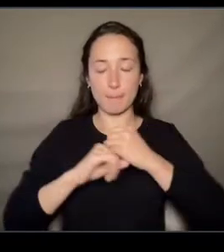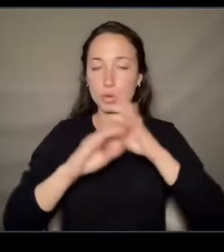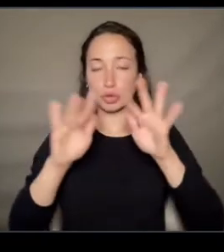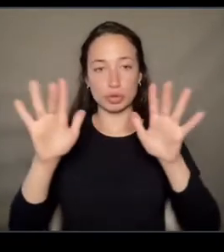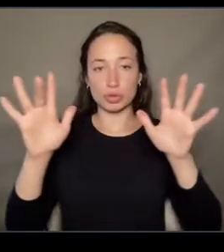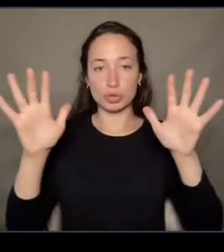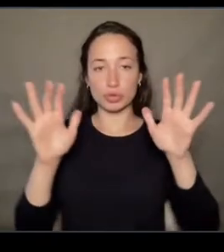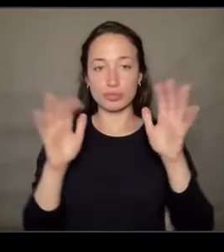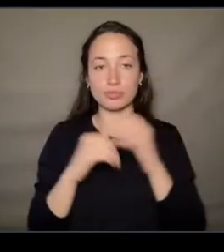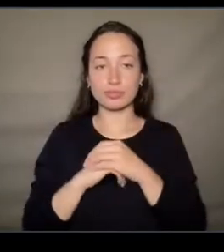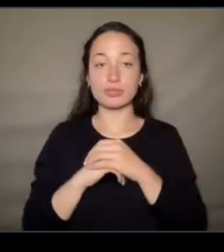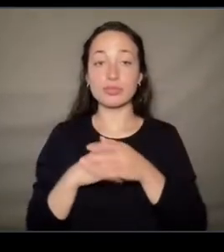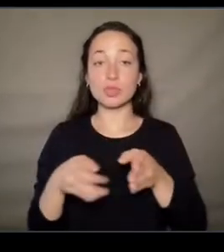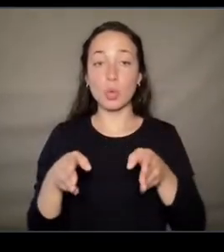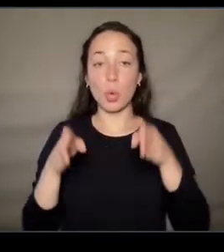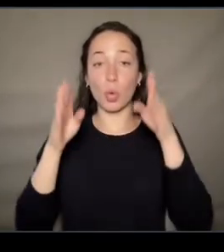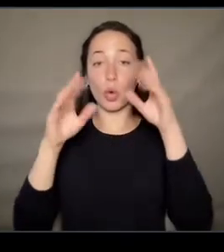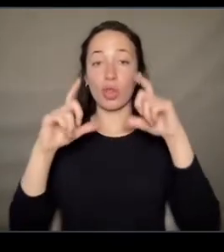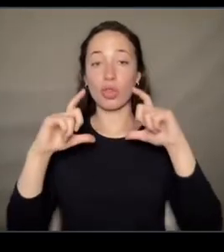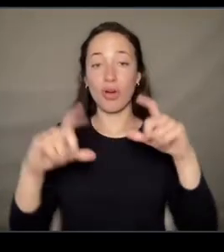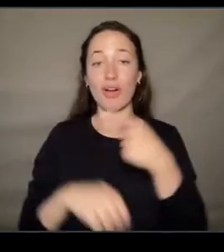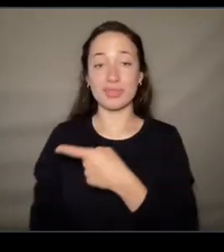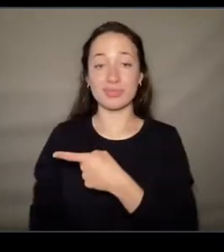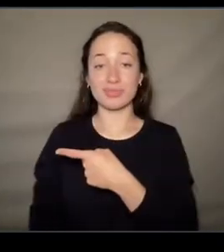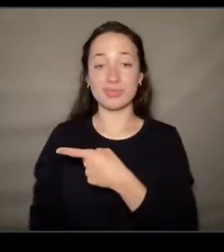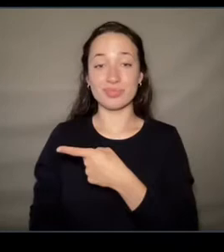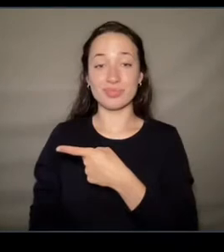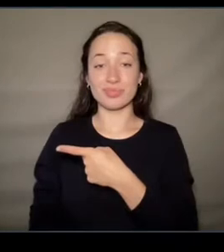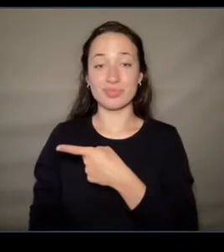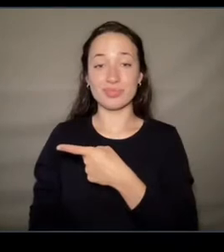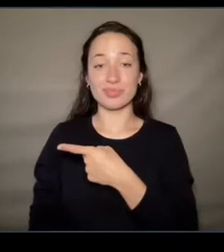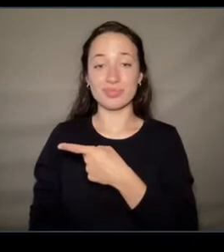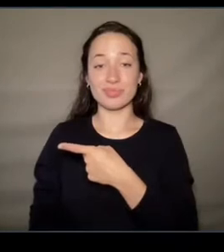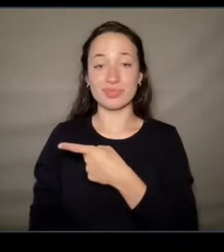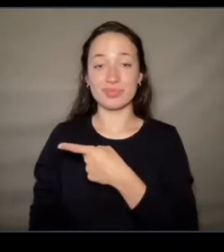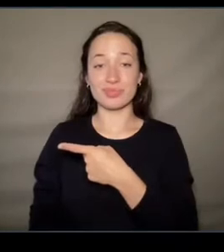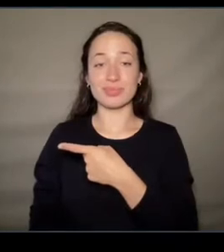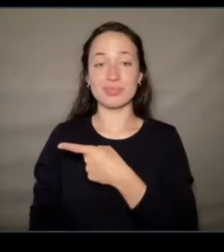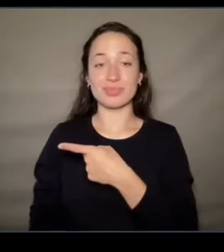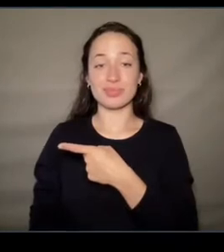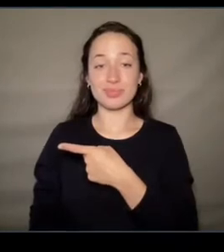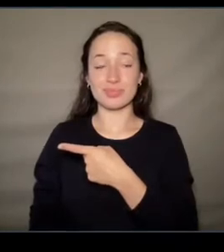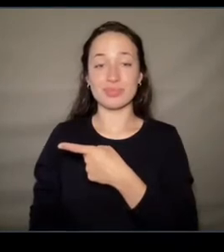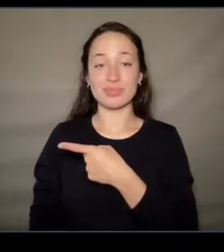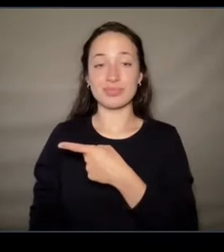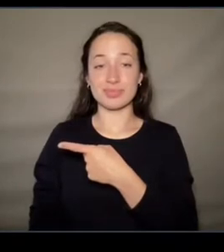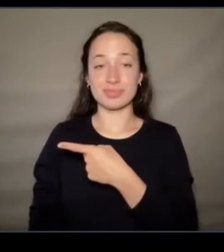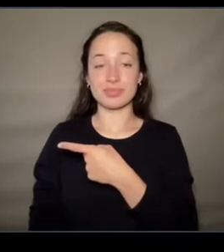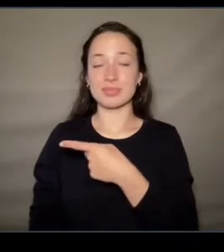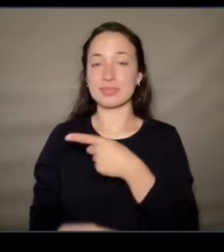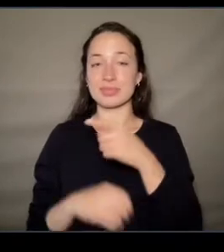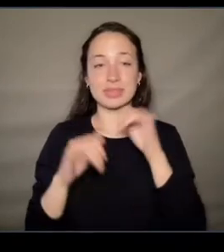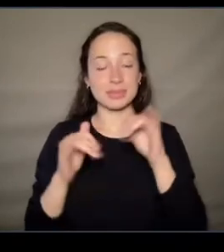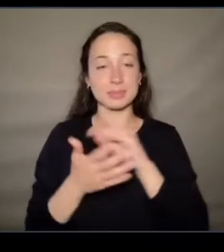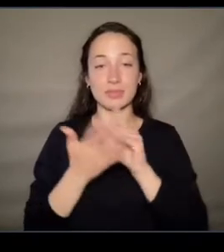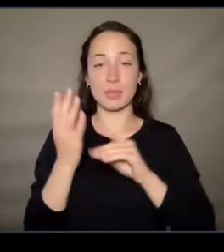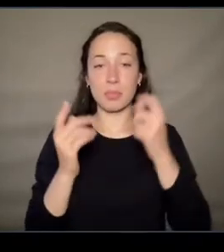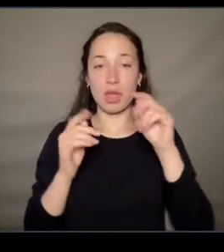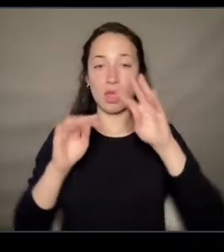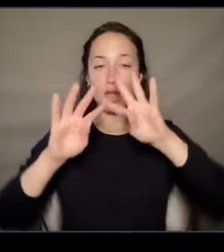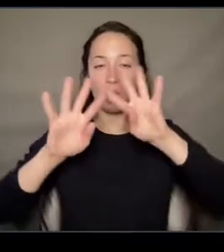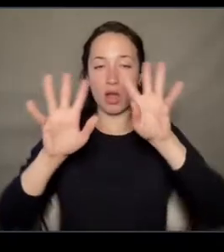sunburst pattern on this sideboard. And on this tall clock, having the ribbon